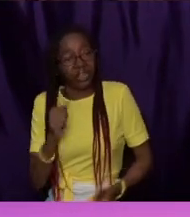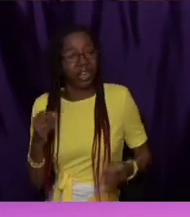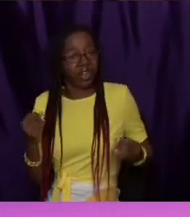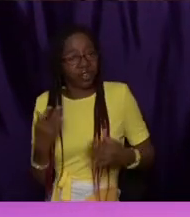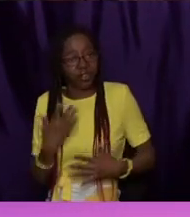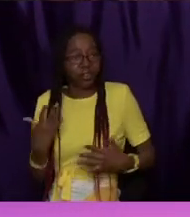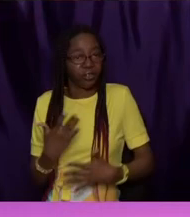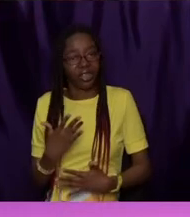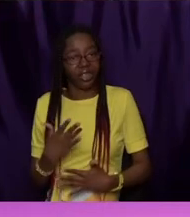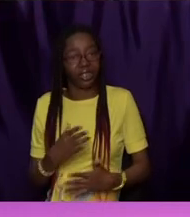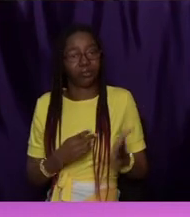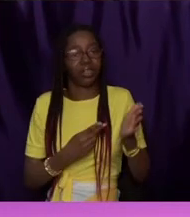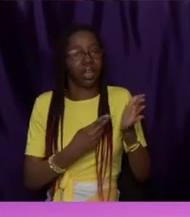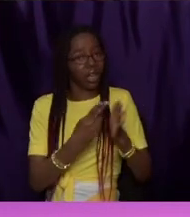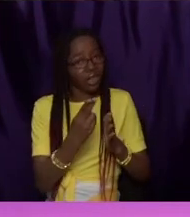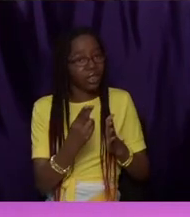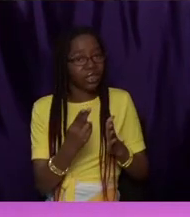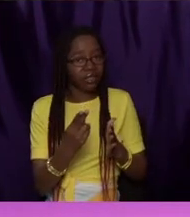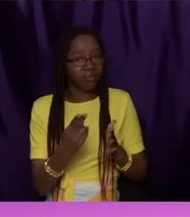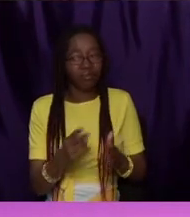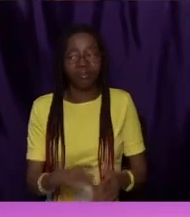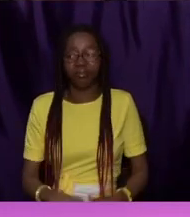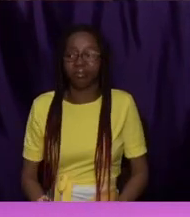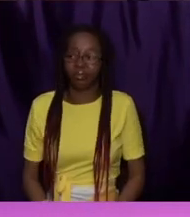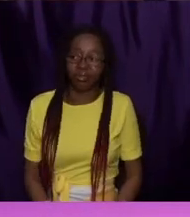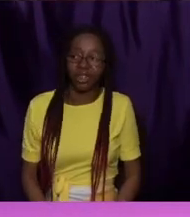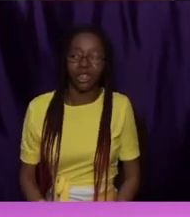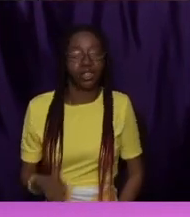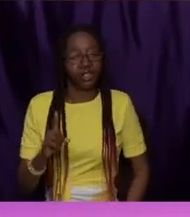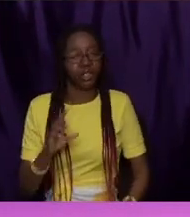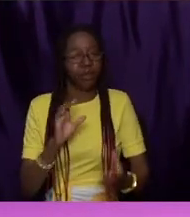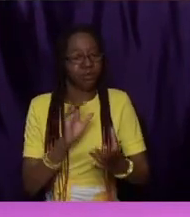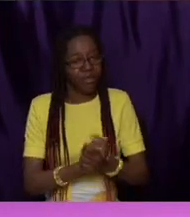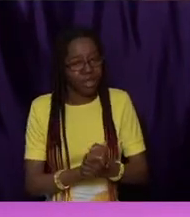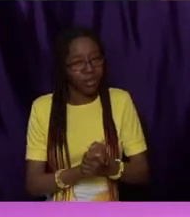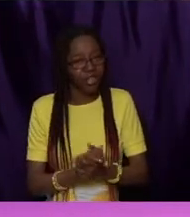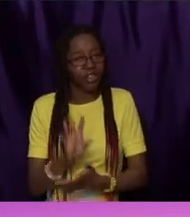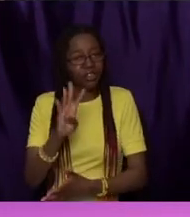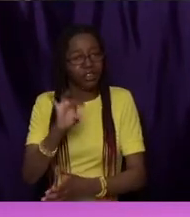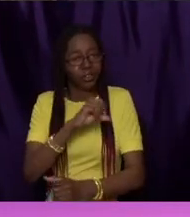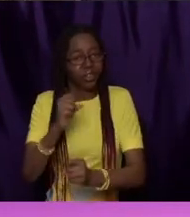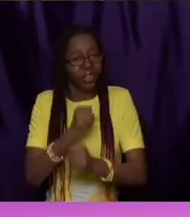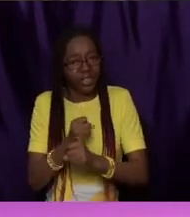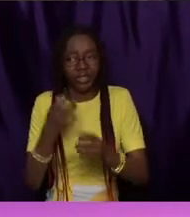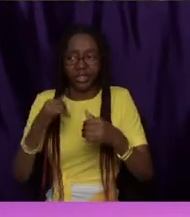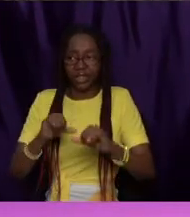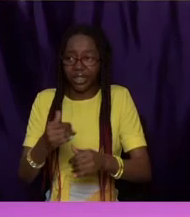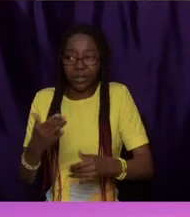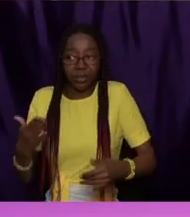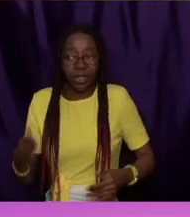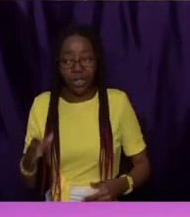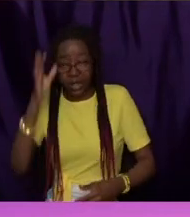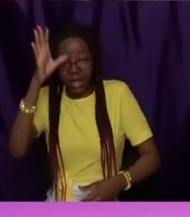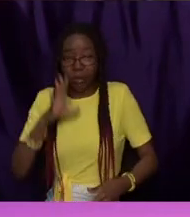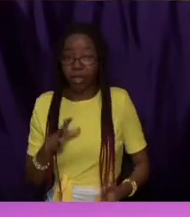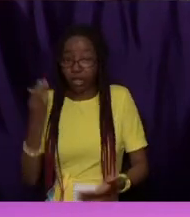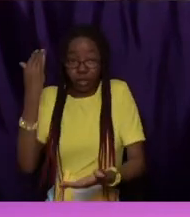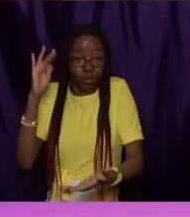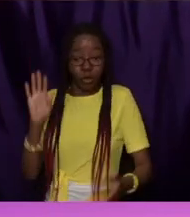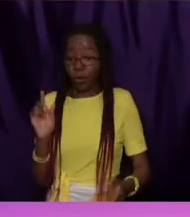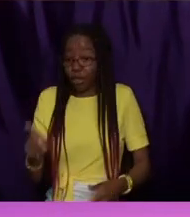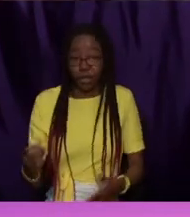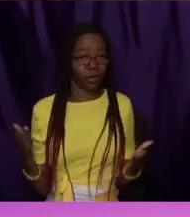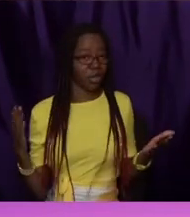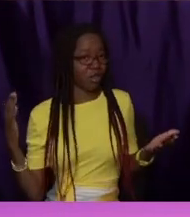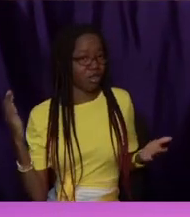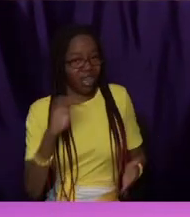be transparent? You've been married for 40 years and there's still stuff that joker don't know about you. I